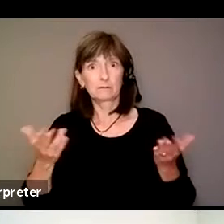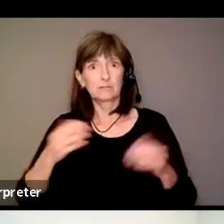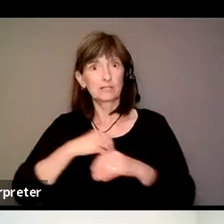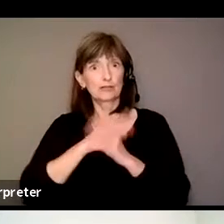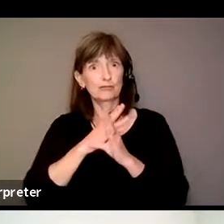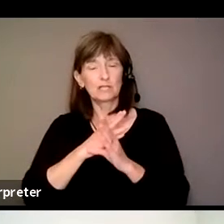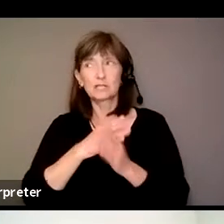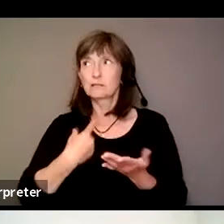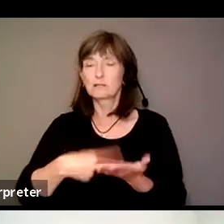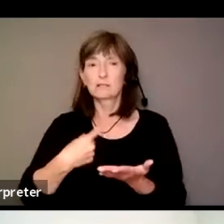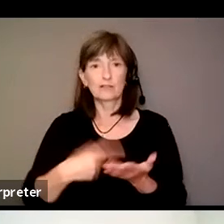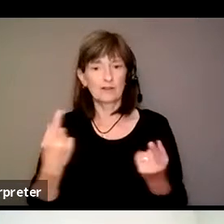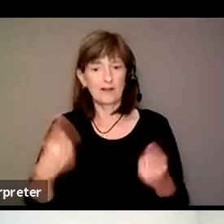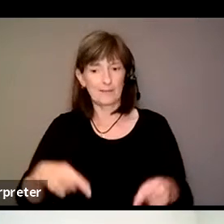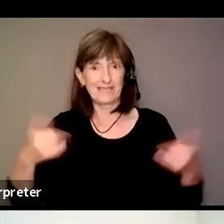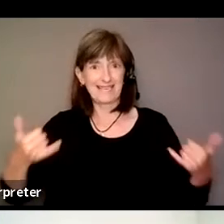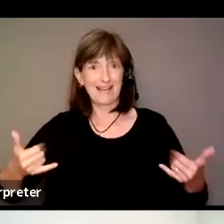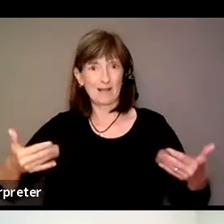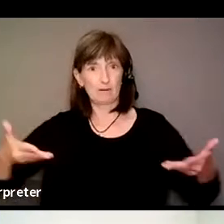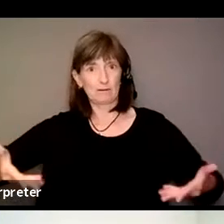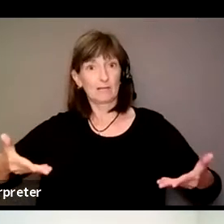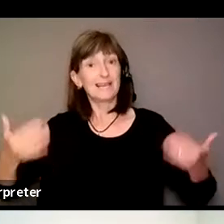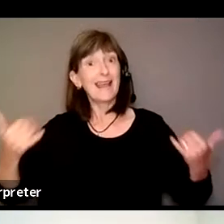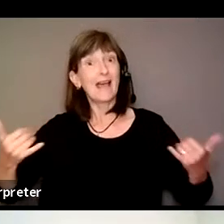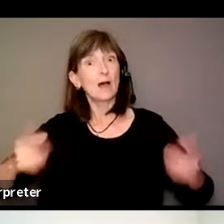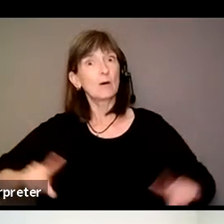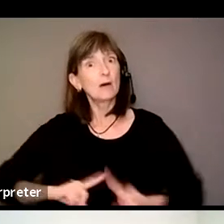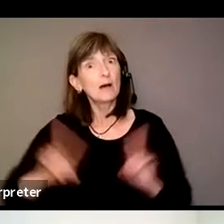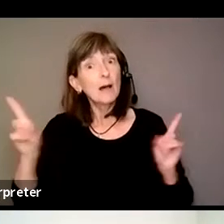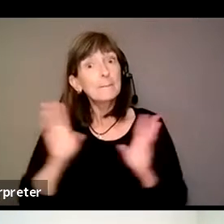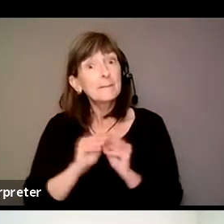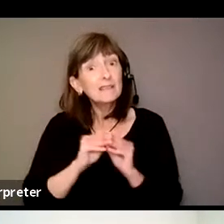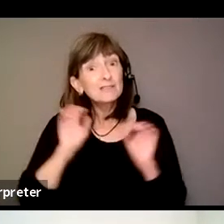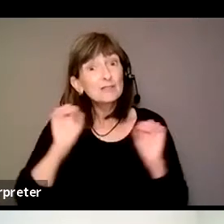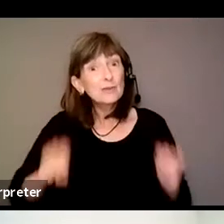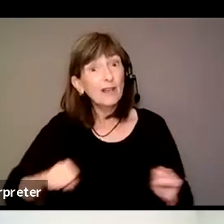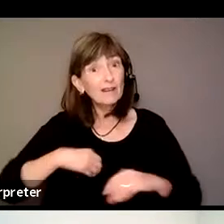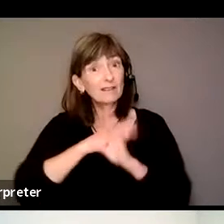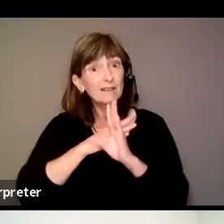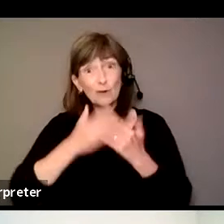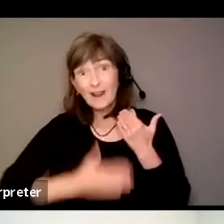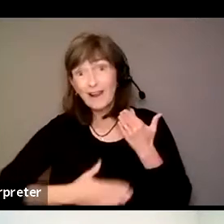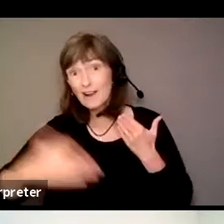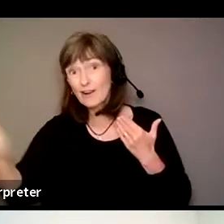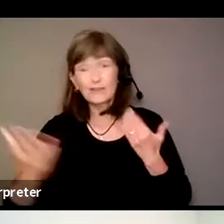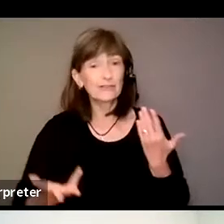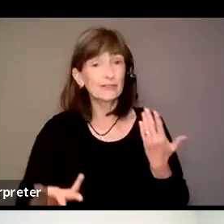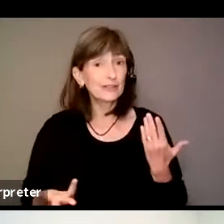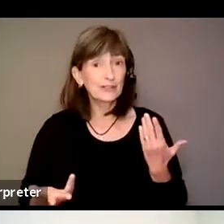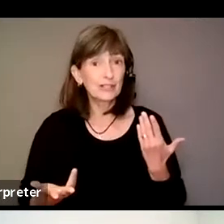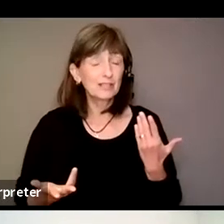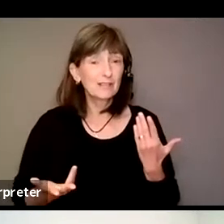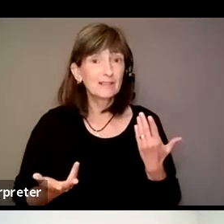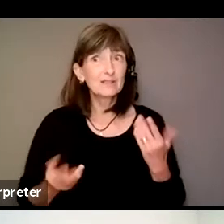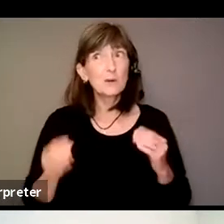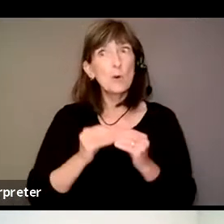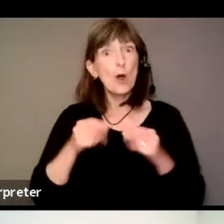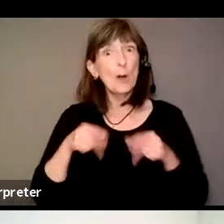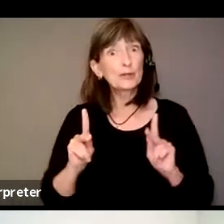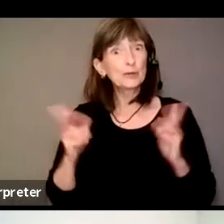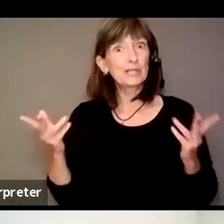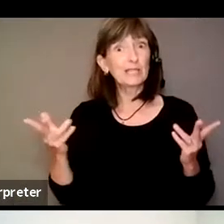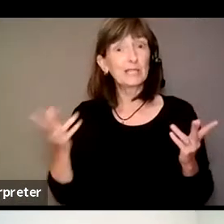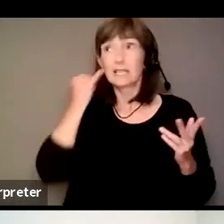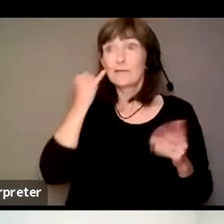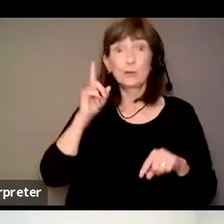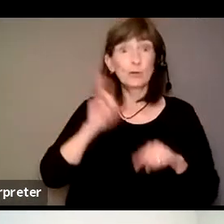important conversations. We know now that meetings can be held virtually. So that does open up other opportunities. Maybe if you're not able